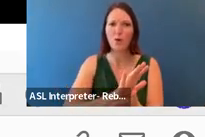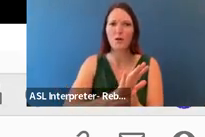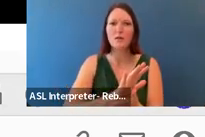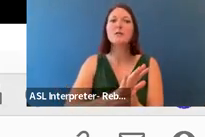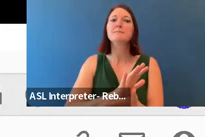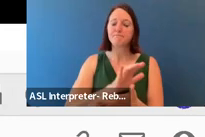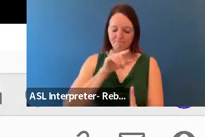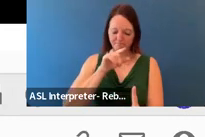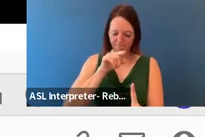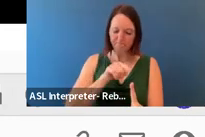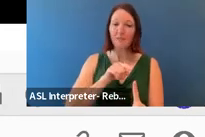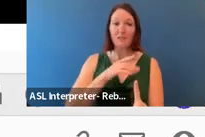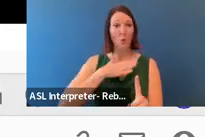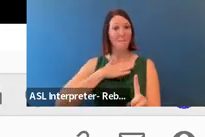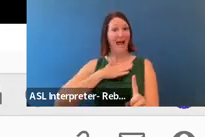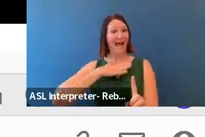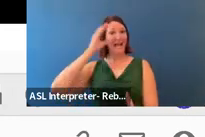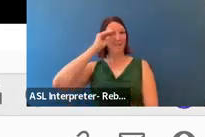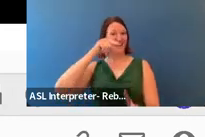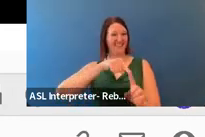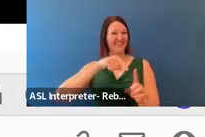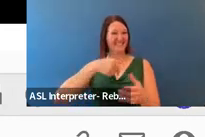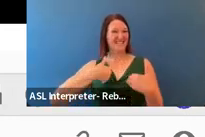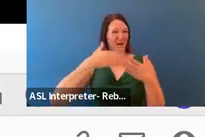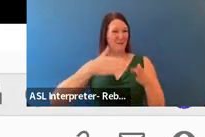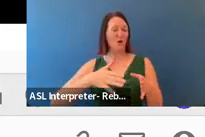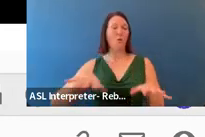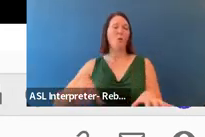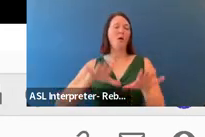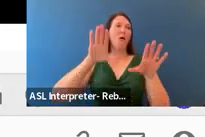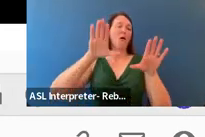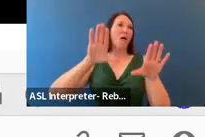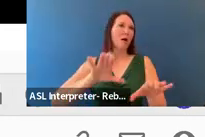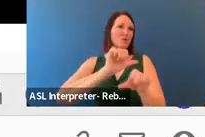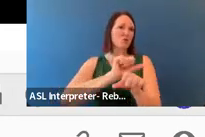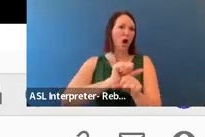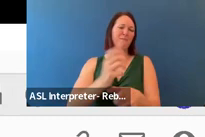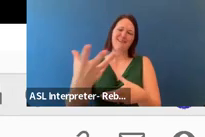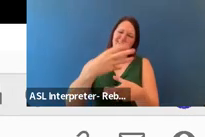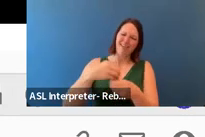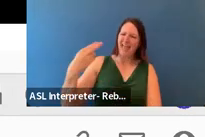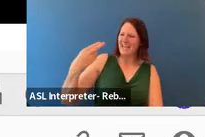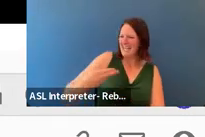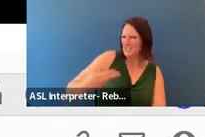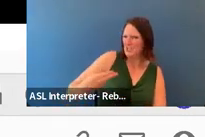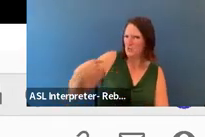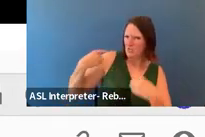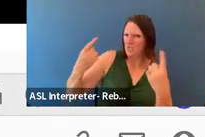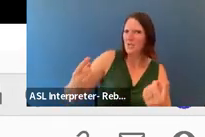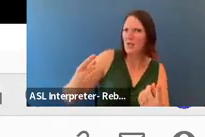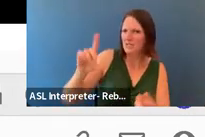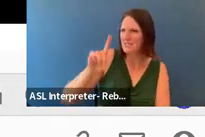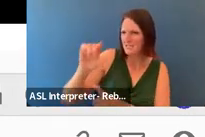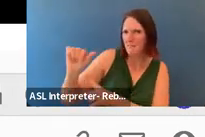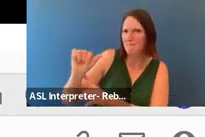my opinion, did an excellent job encapsulating the history of the movement. And I just have to